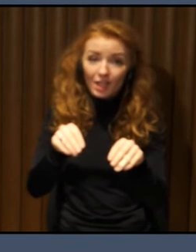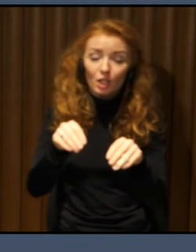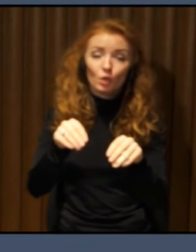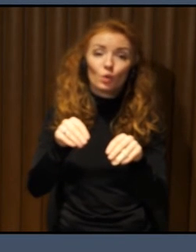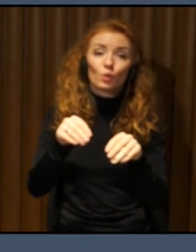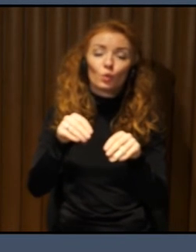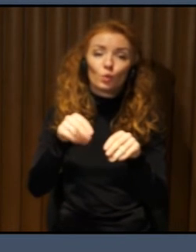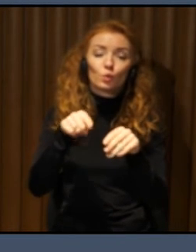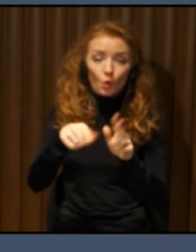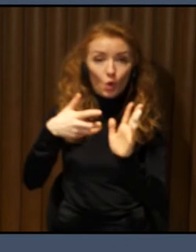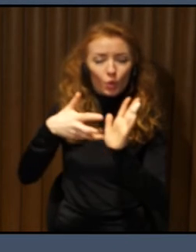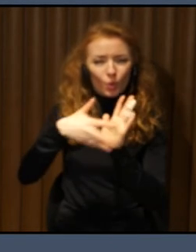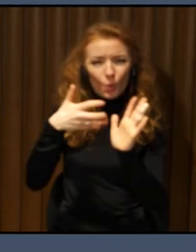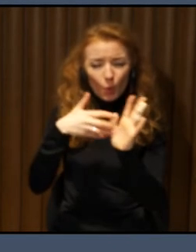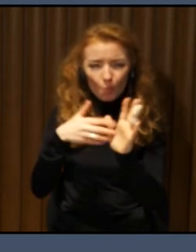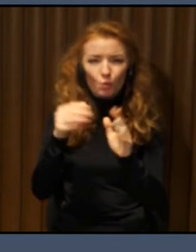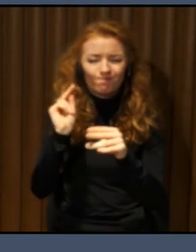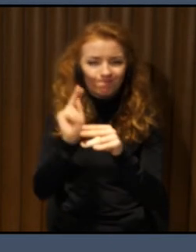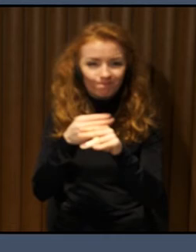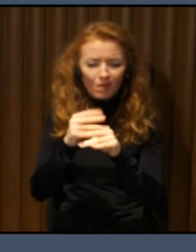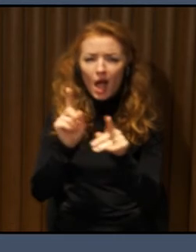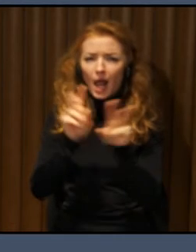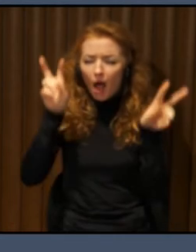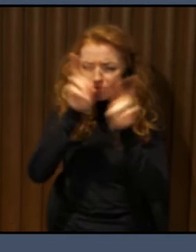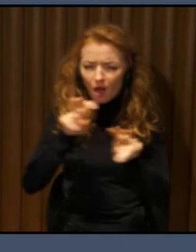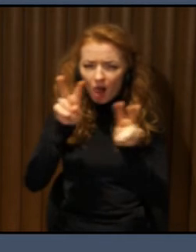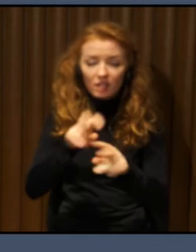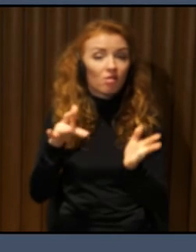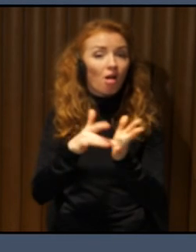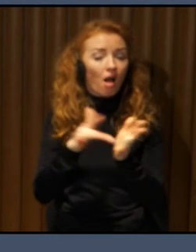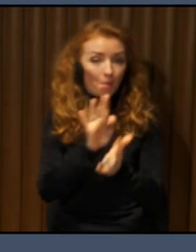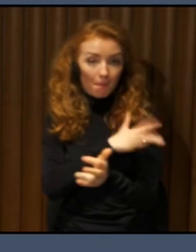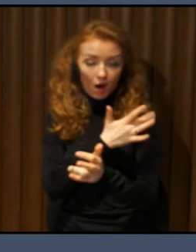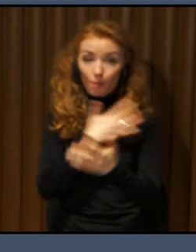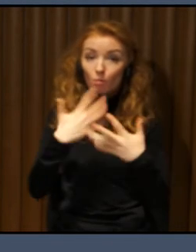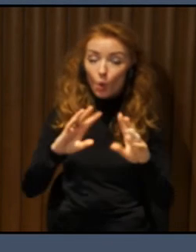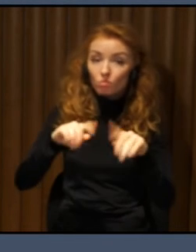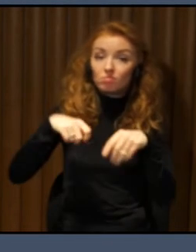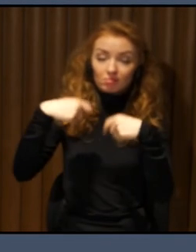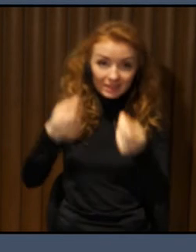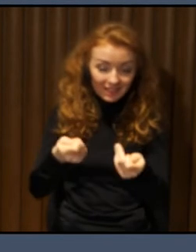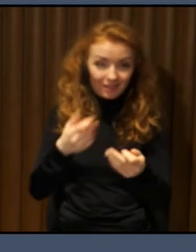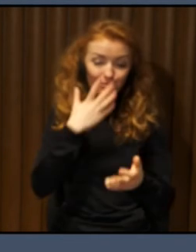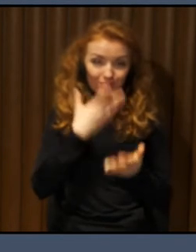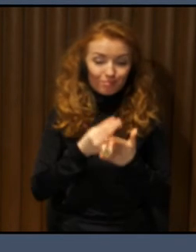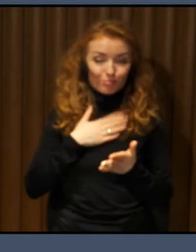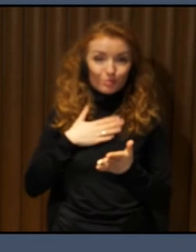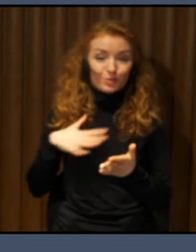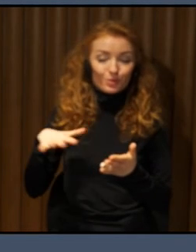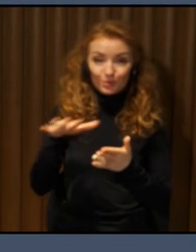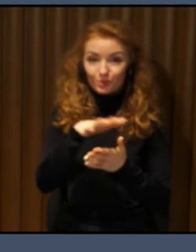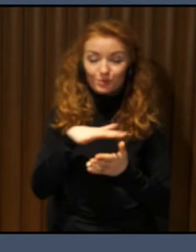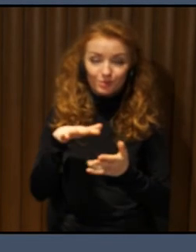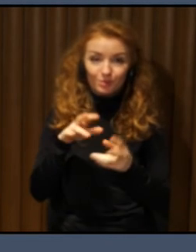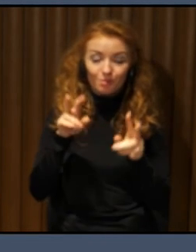want, um, what services aren't being provided today. And so we've been able to do some really interesting follow-up projects